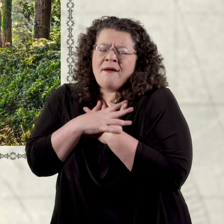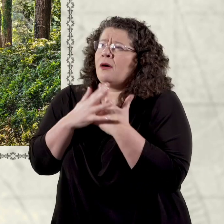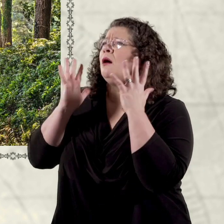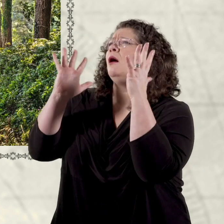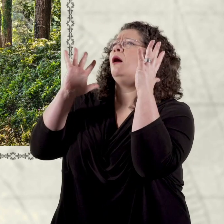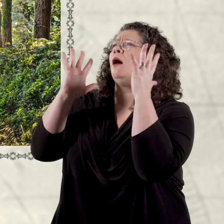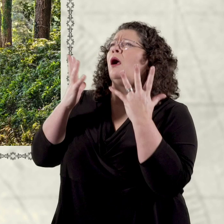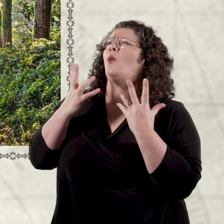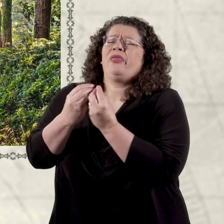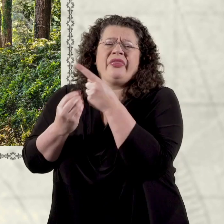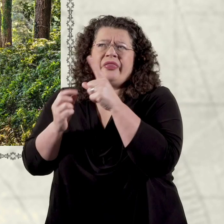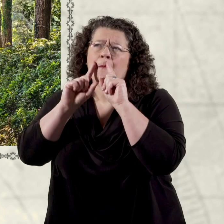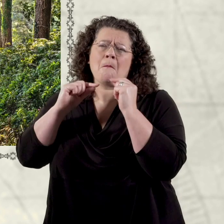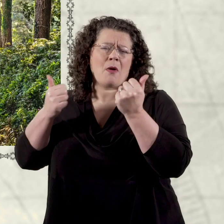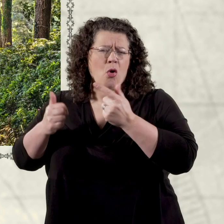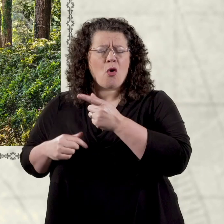love with him.